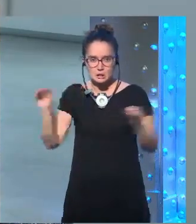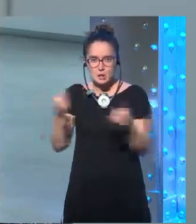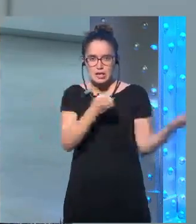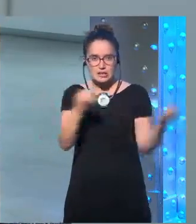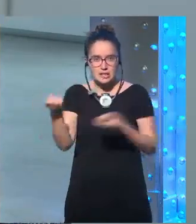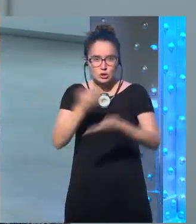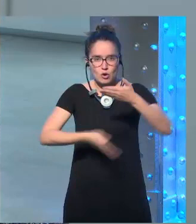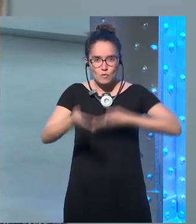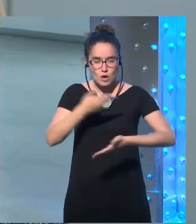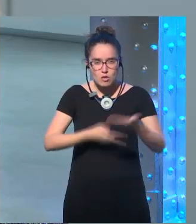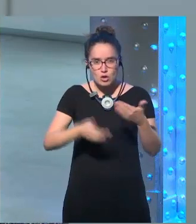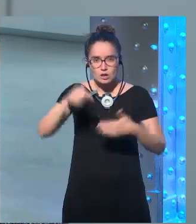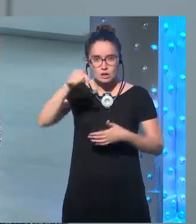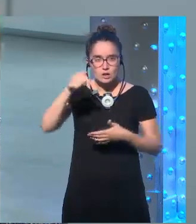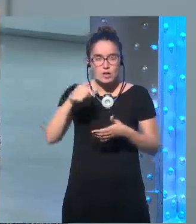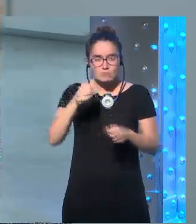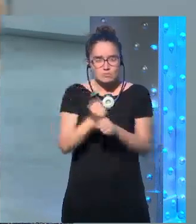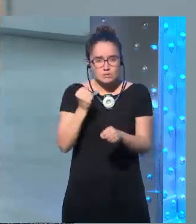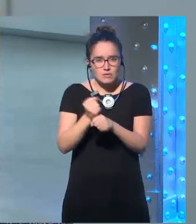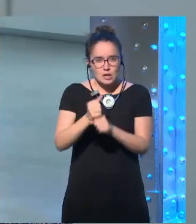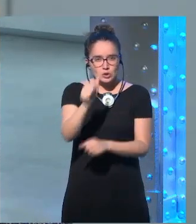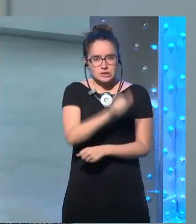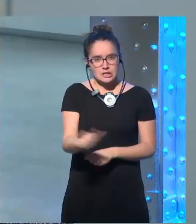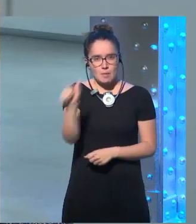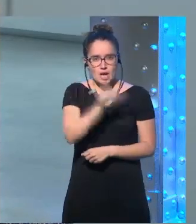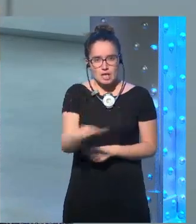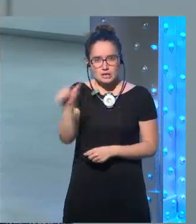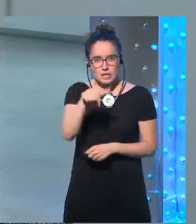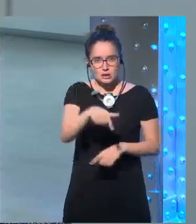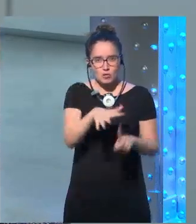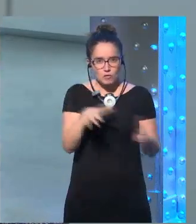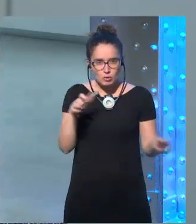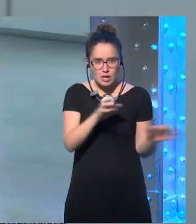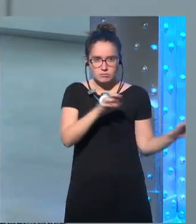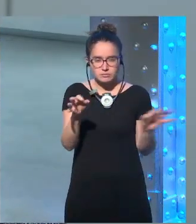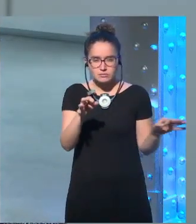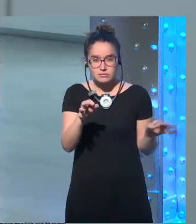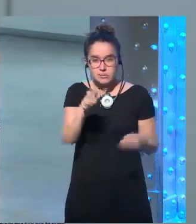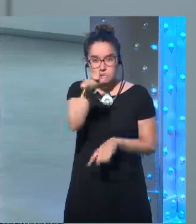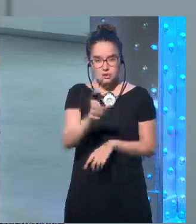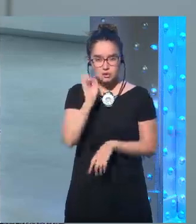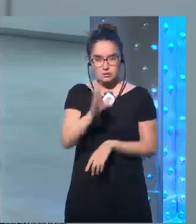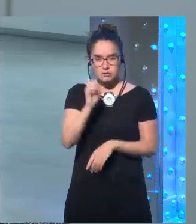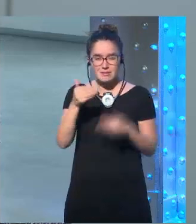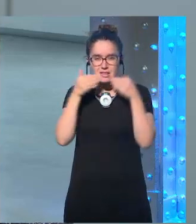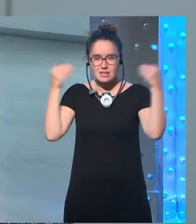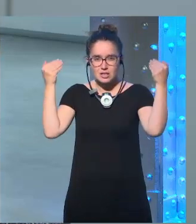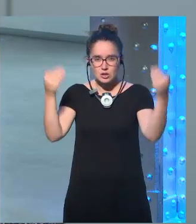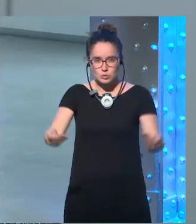the representatives of the collaborating companies that have been working for several weeks on